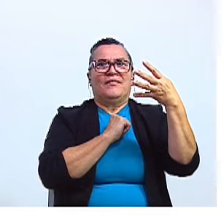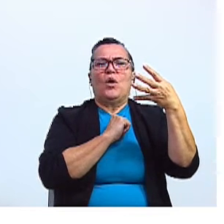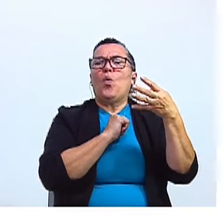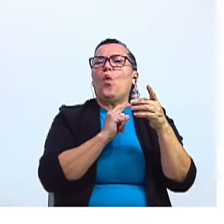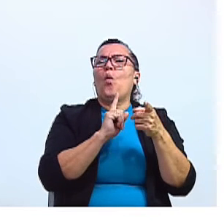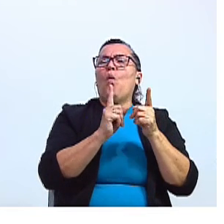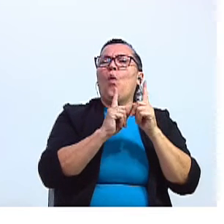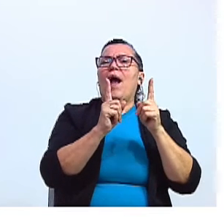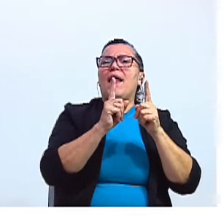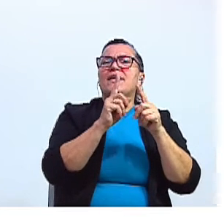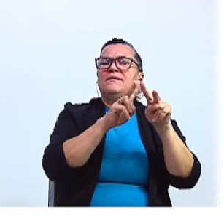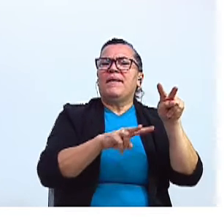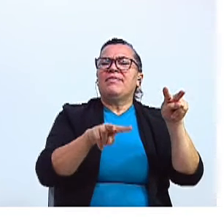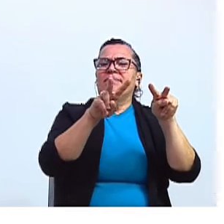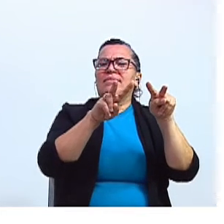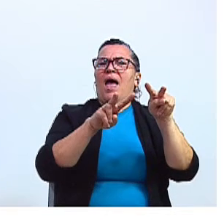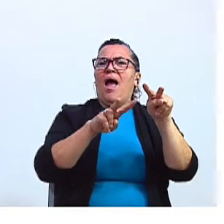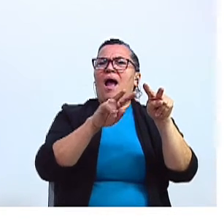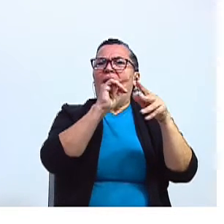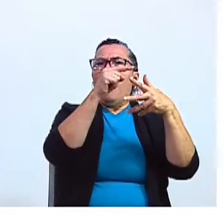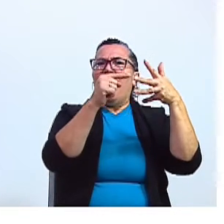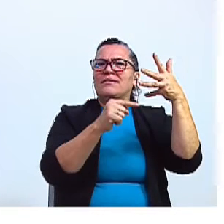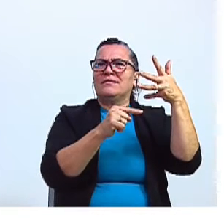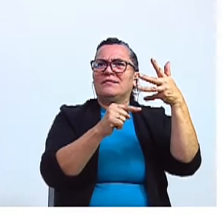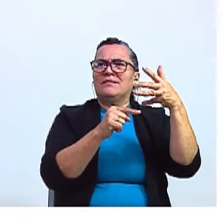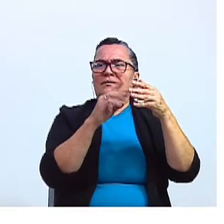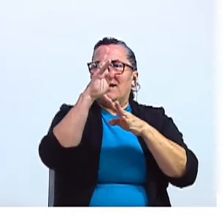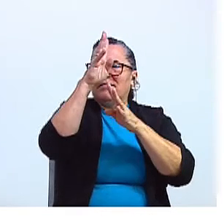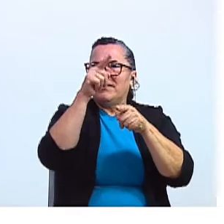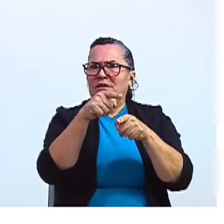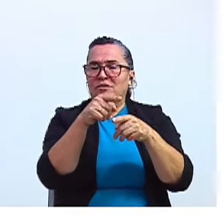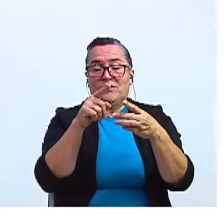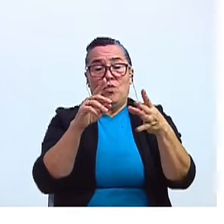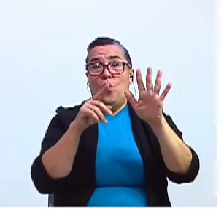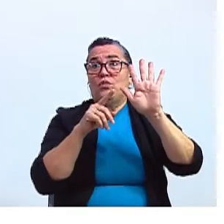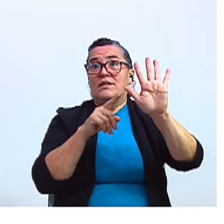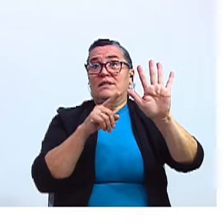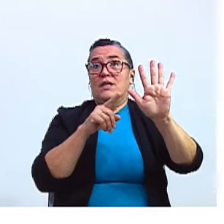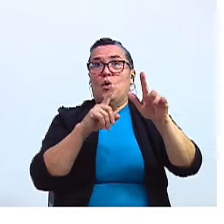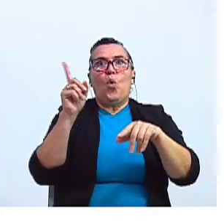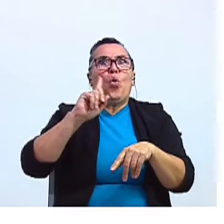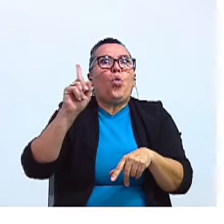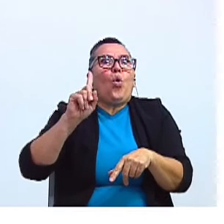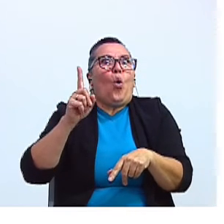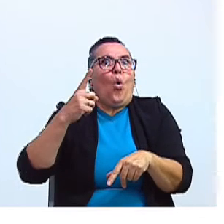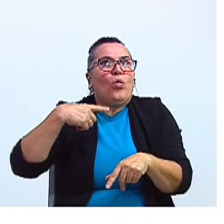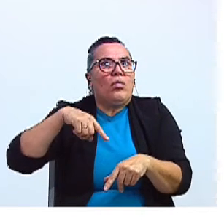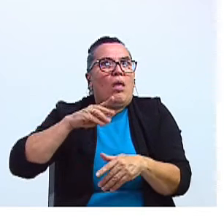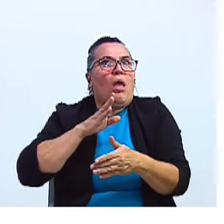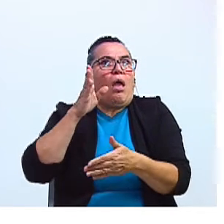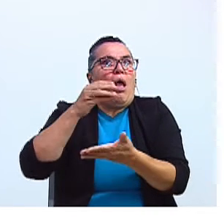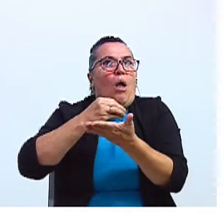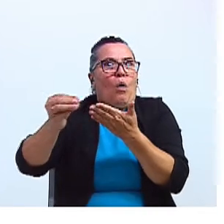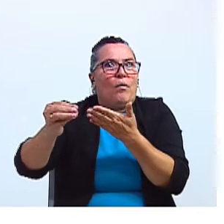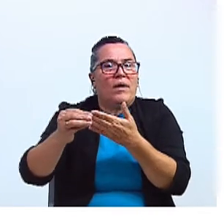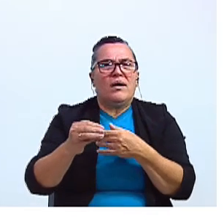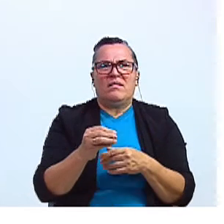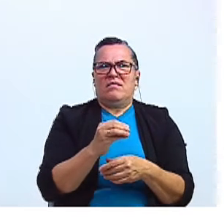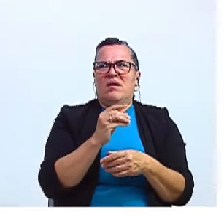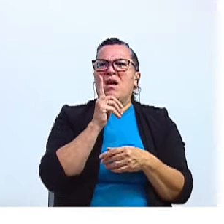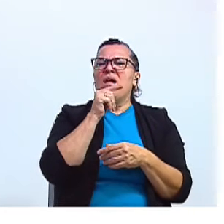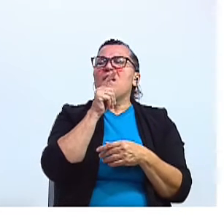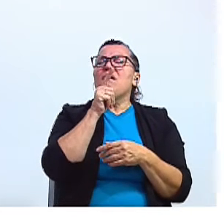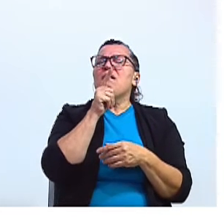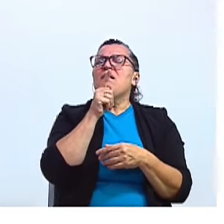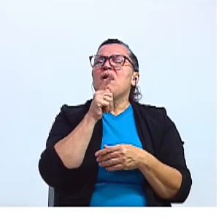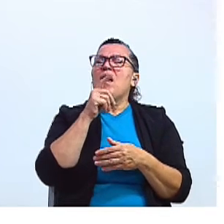are some advantages of your invention? Where can you buy it? Who should buy